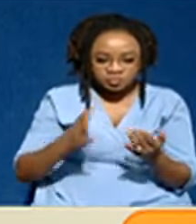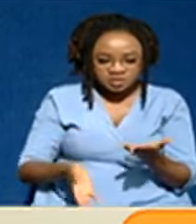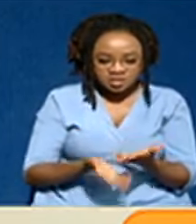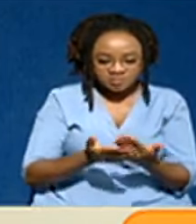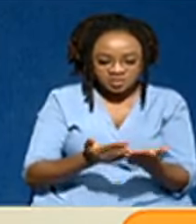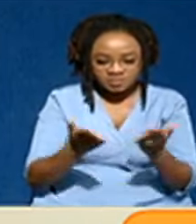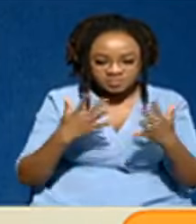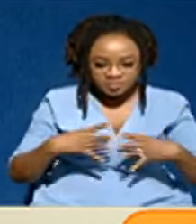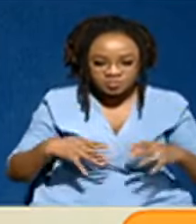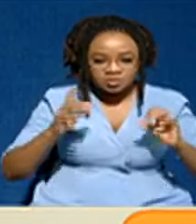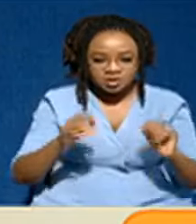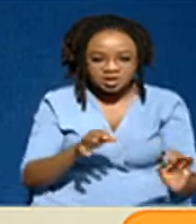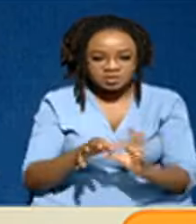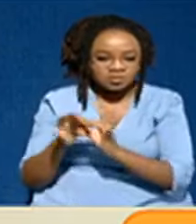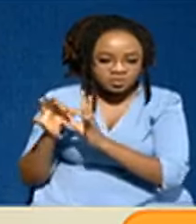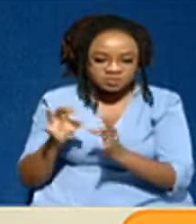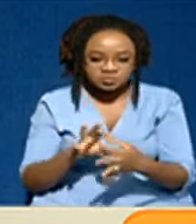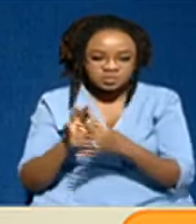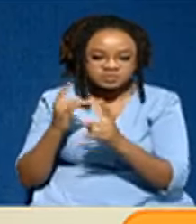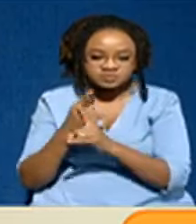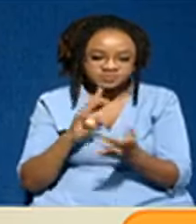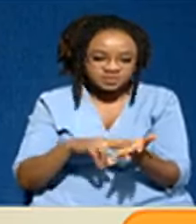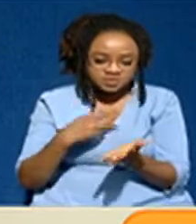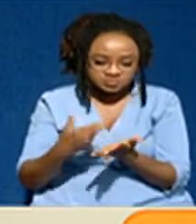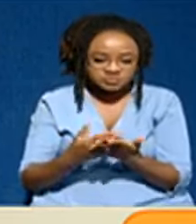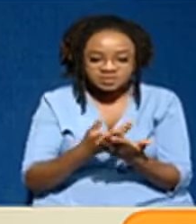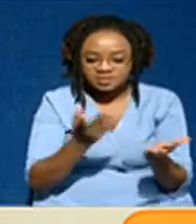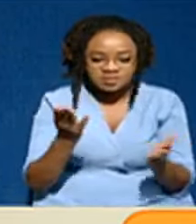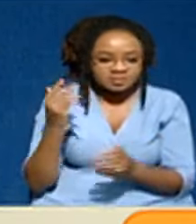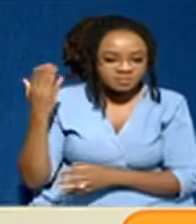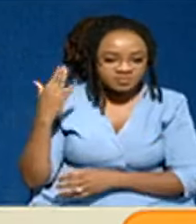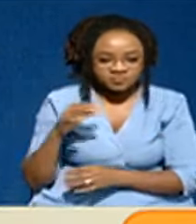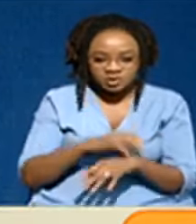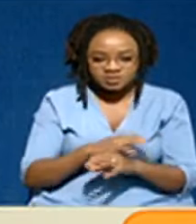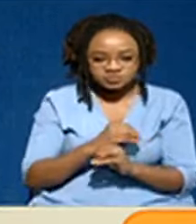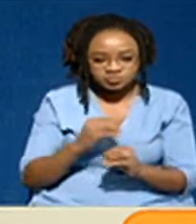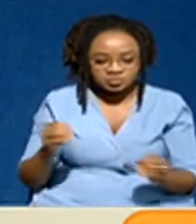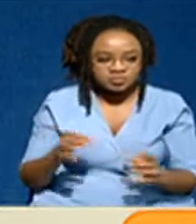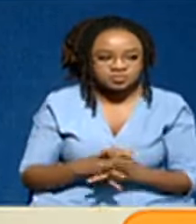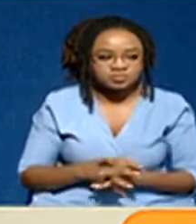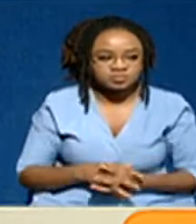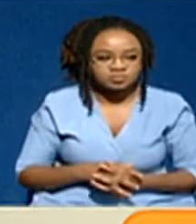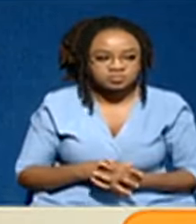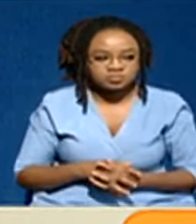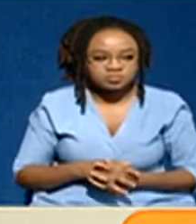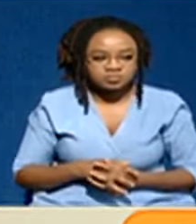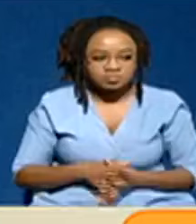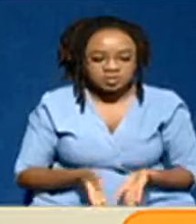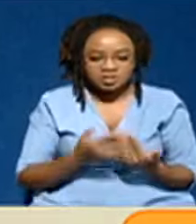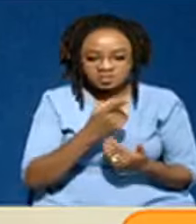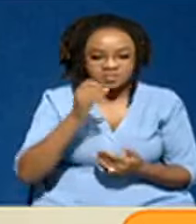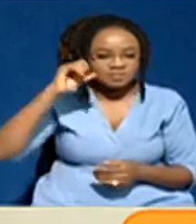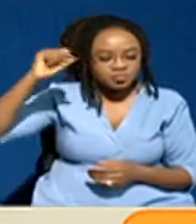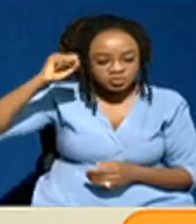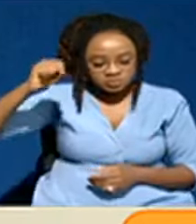to be able to reach some of the things and resources that they would ideally never have reached. When it comes to bringing them, you know, political